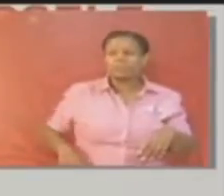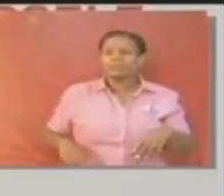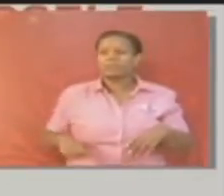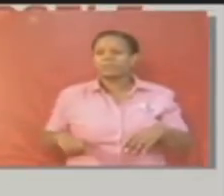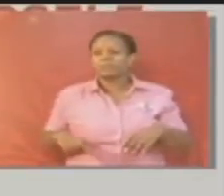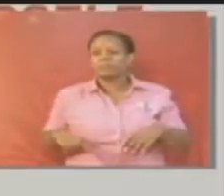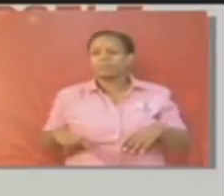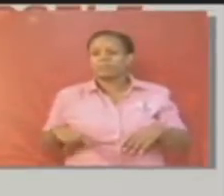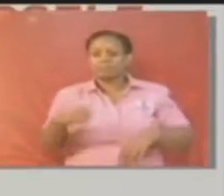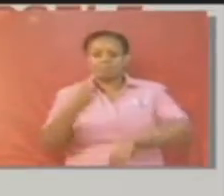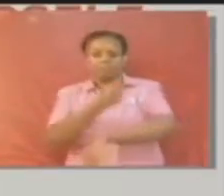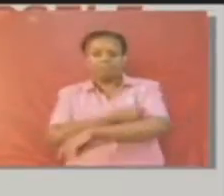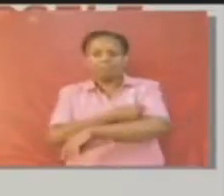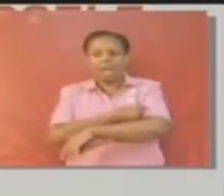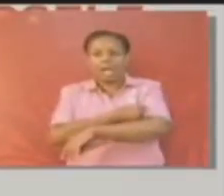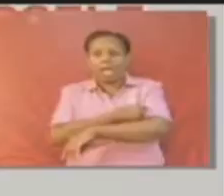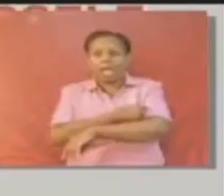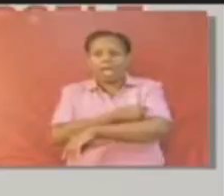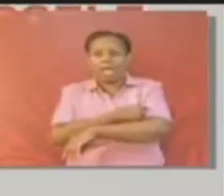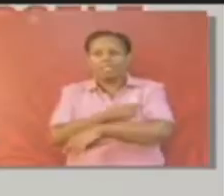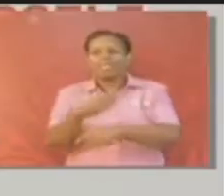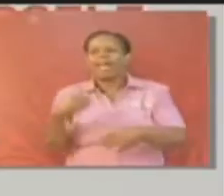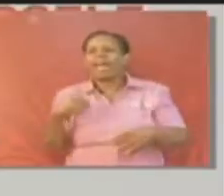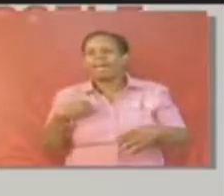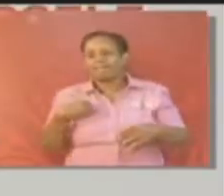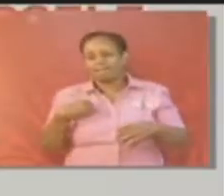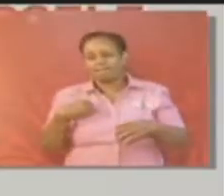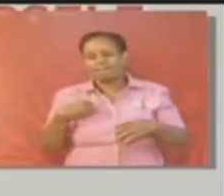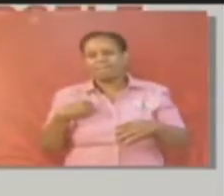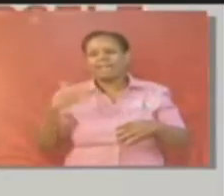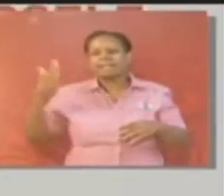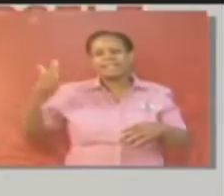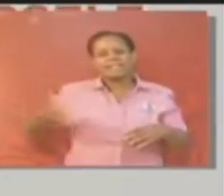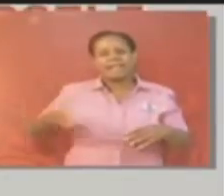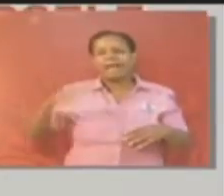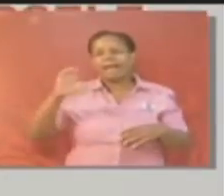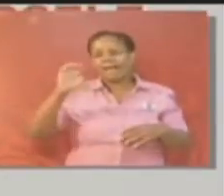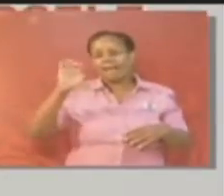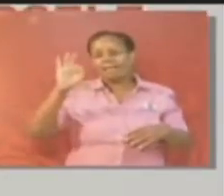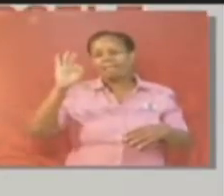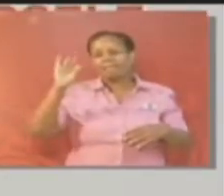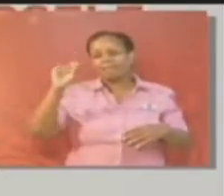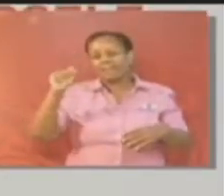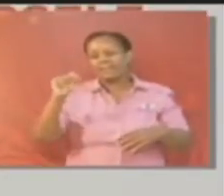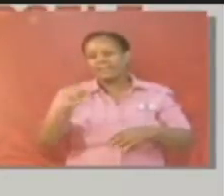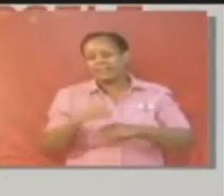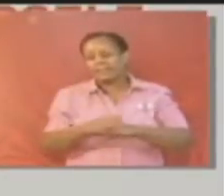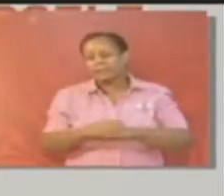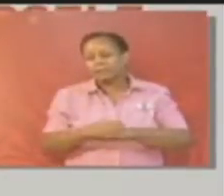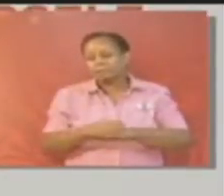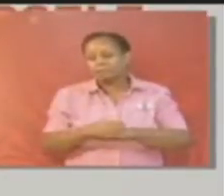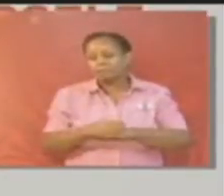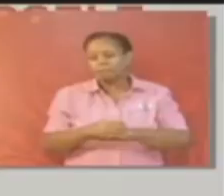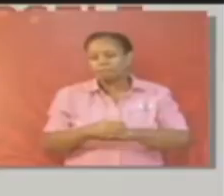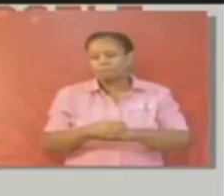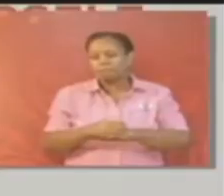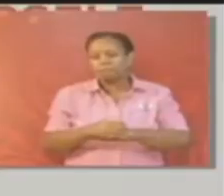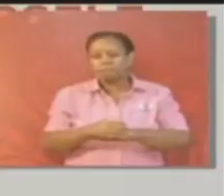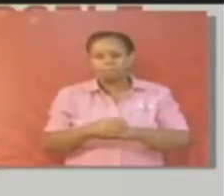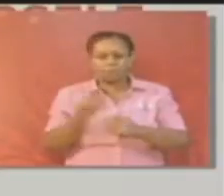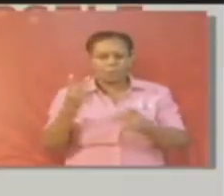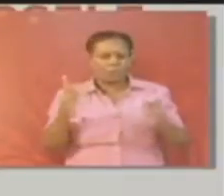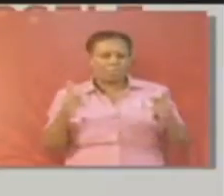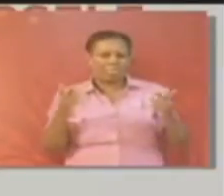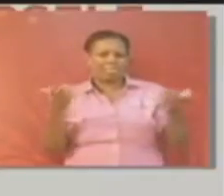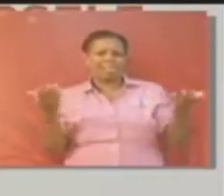have hyperactive immunity systems. So those are known persons.